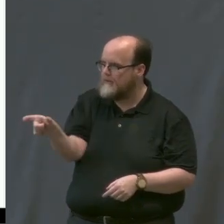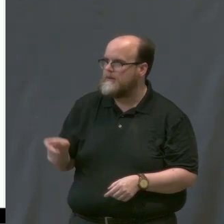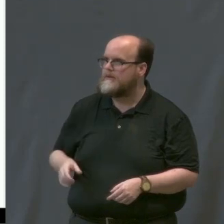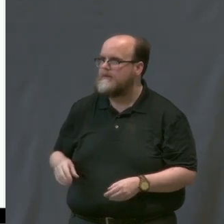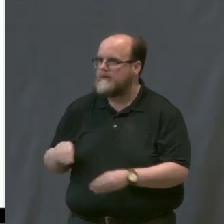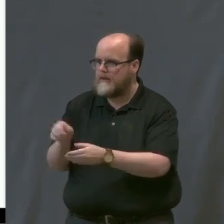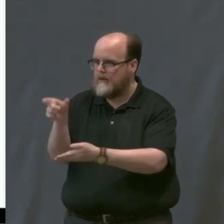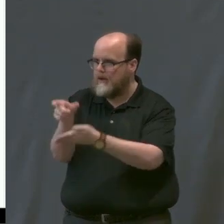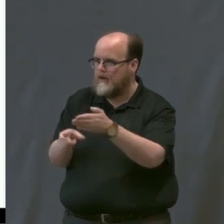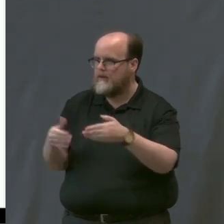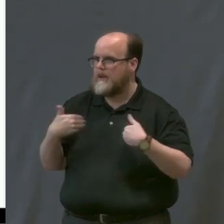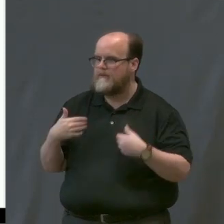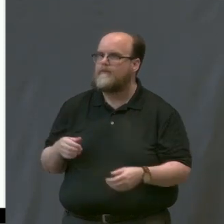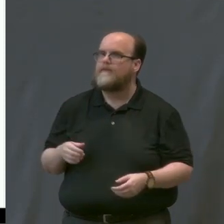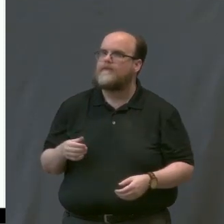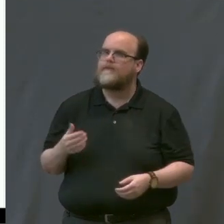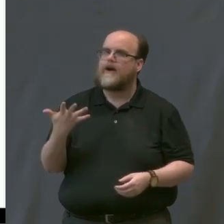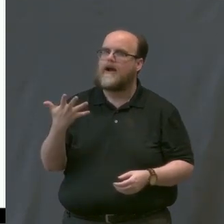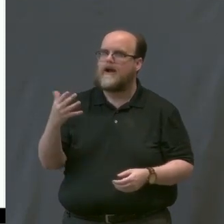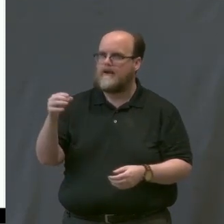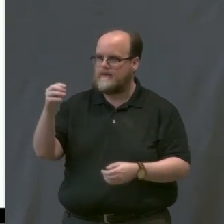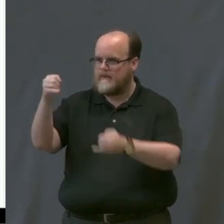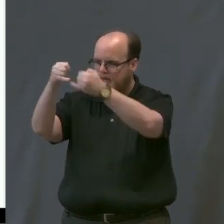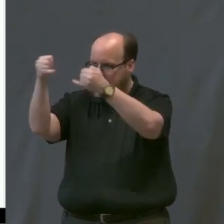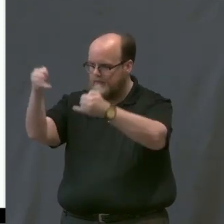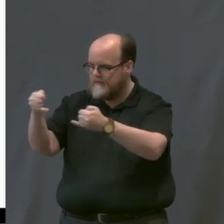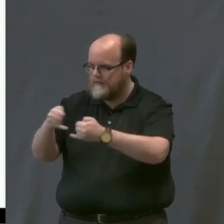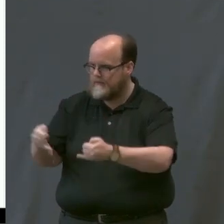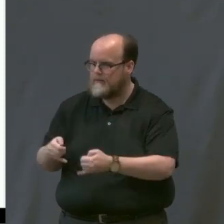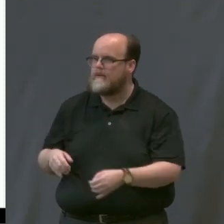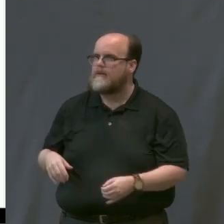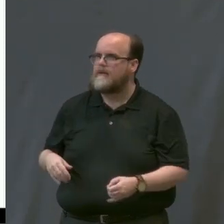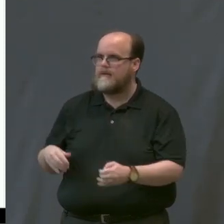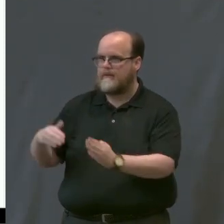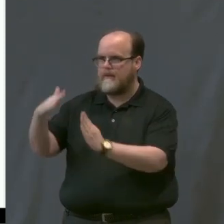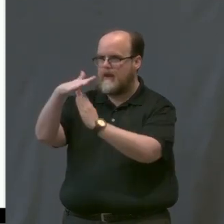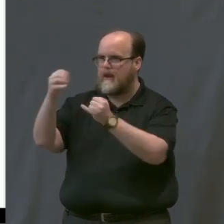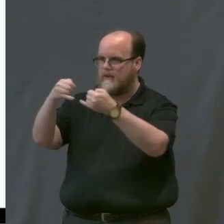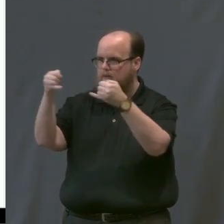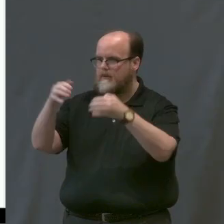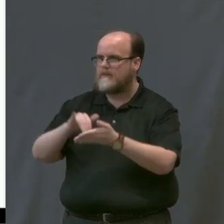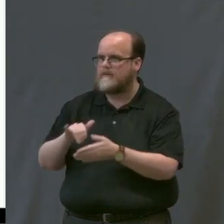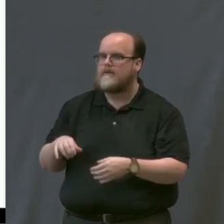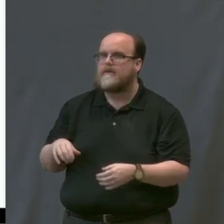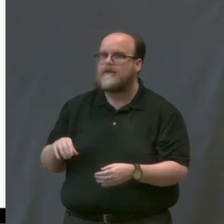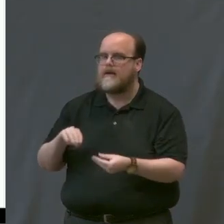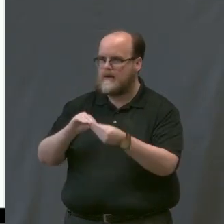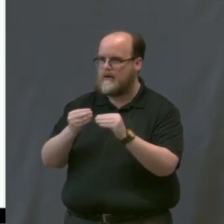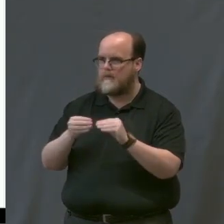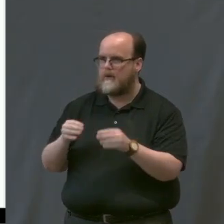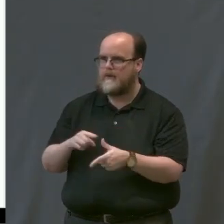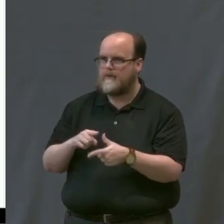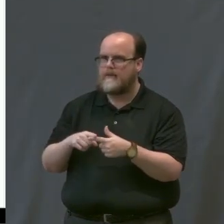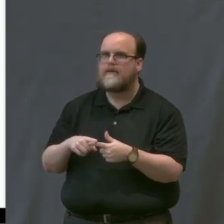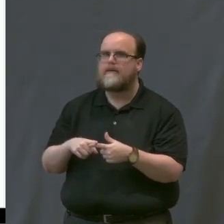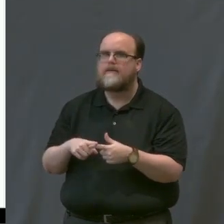In this column, you have 5 rows. The top row, row number 1, is a number, followed by the letter E,